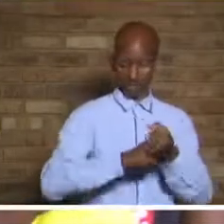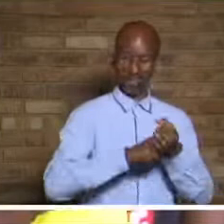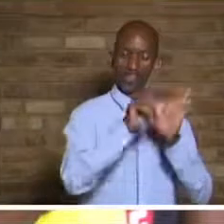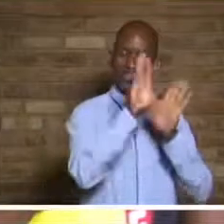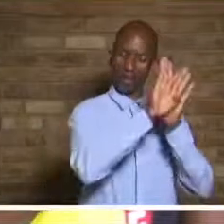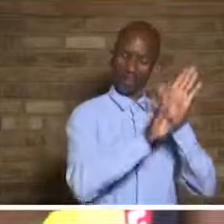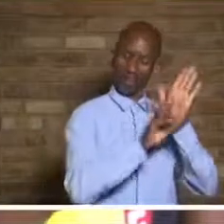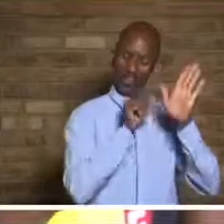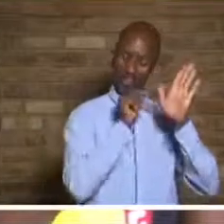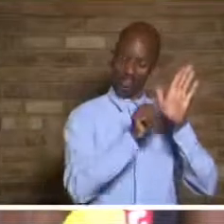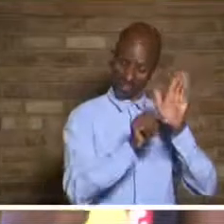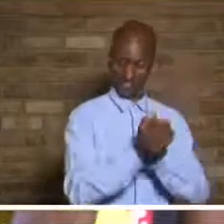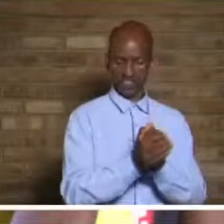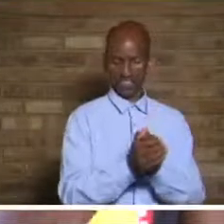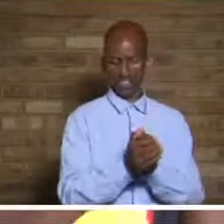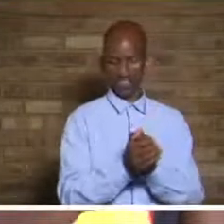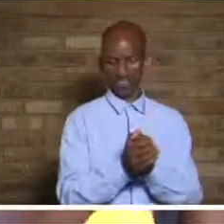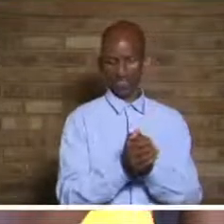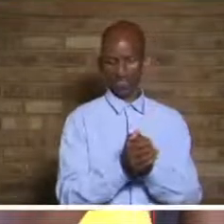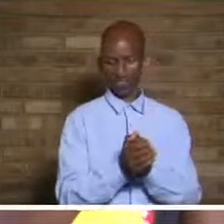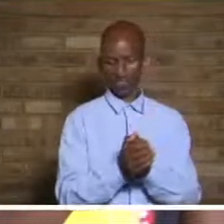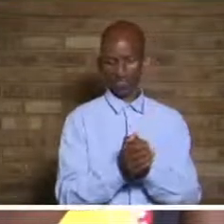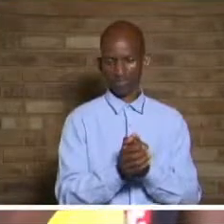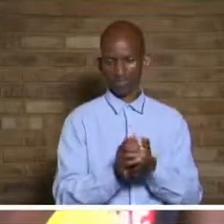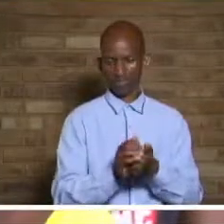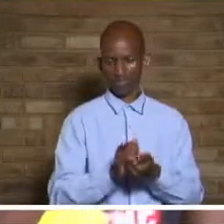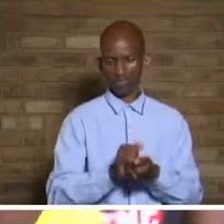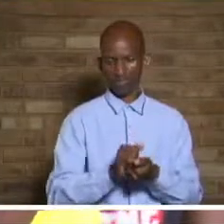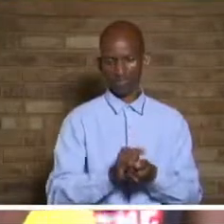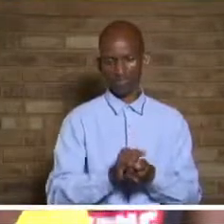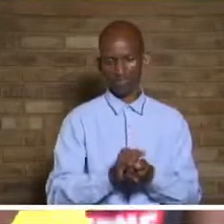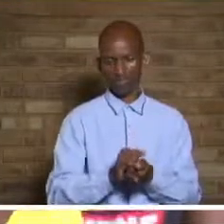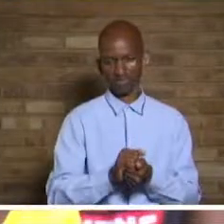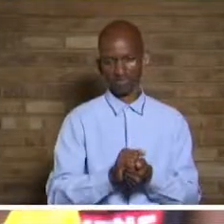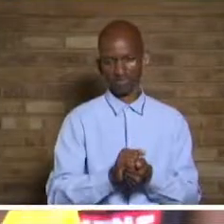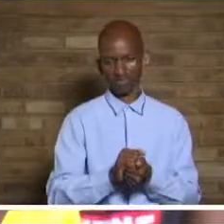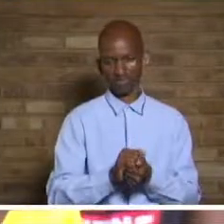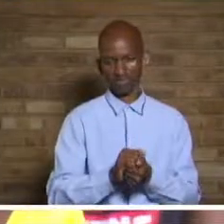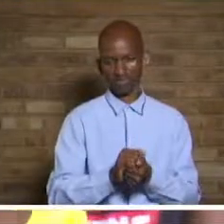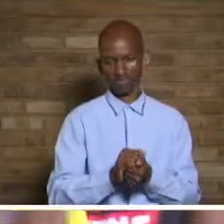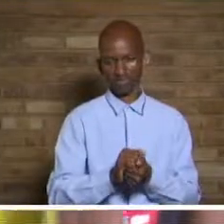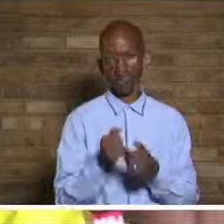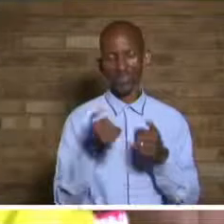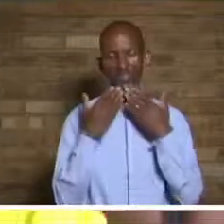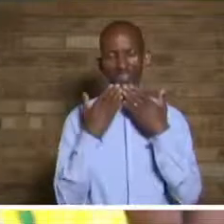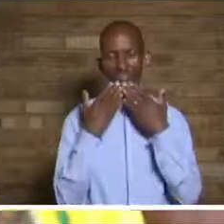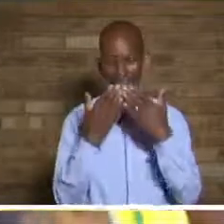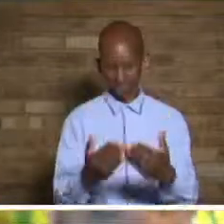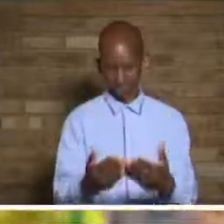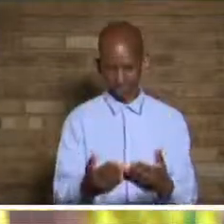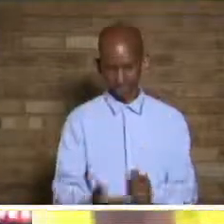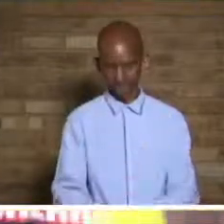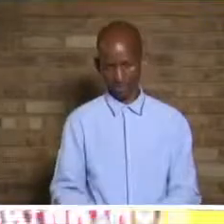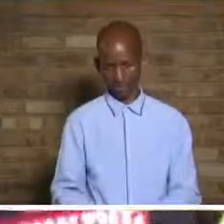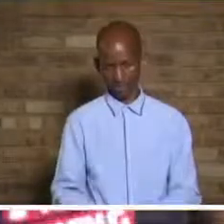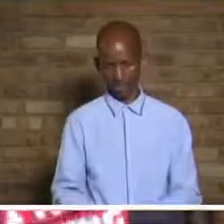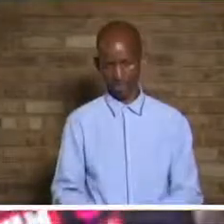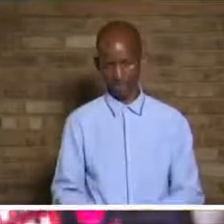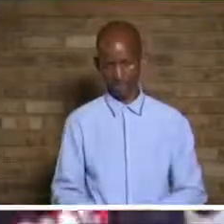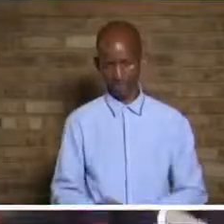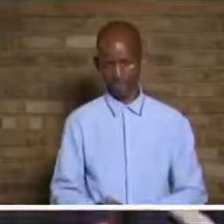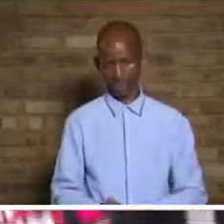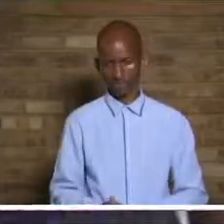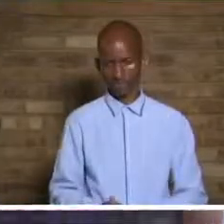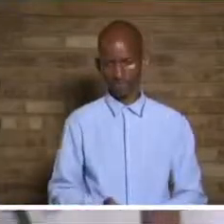ya Veterans League. I'm supporting the bill of the Veterans League. Ke a leboha. I thank you. Thank